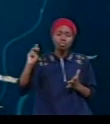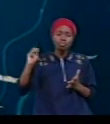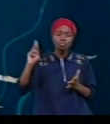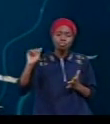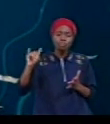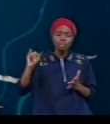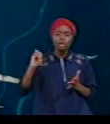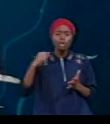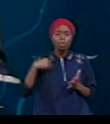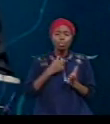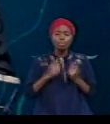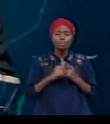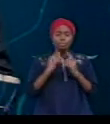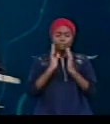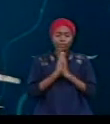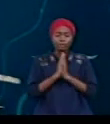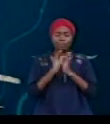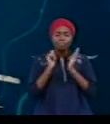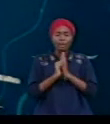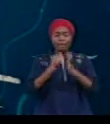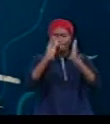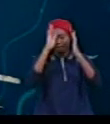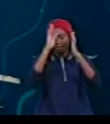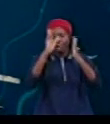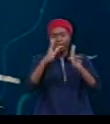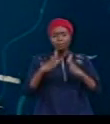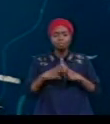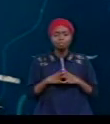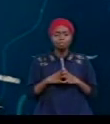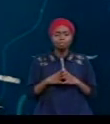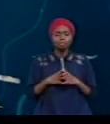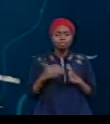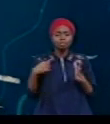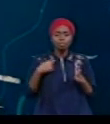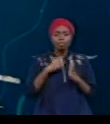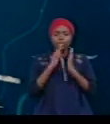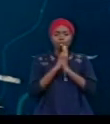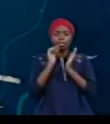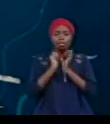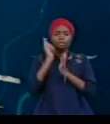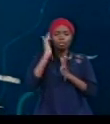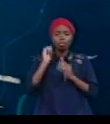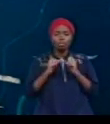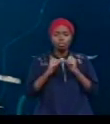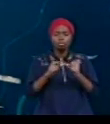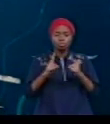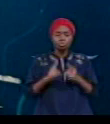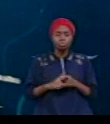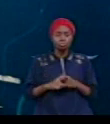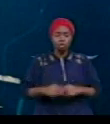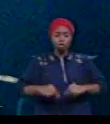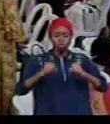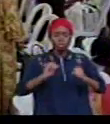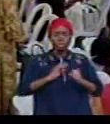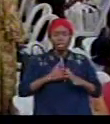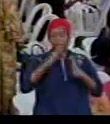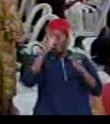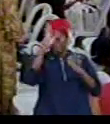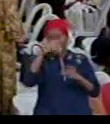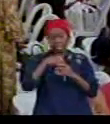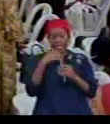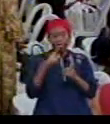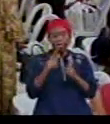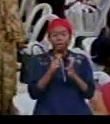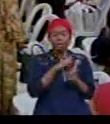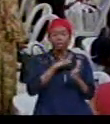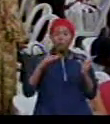up before the Almighty God, the Father. We pray that to continue to strengthen our Father in the Lord.